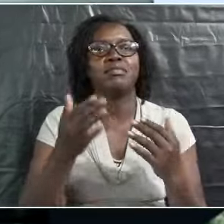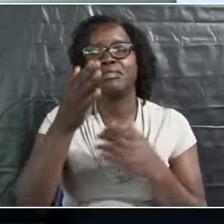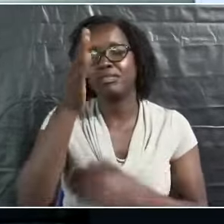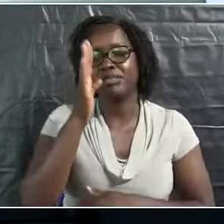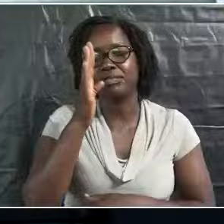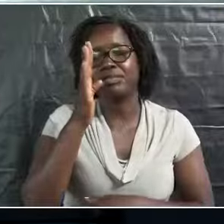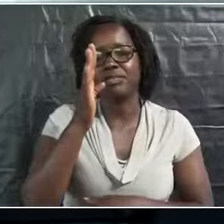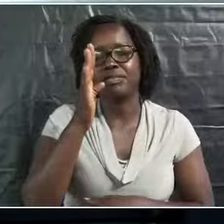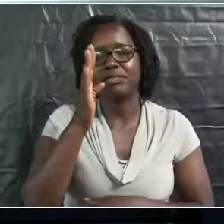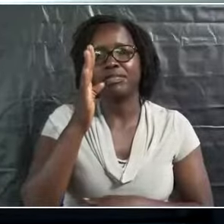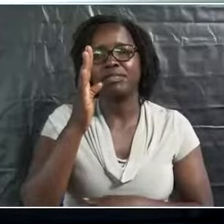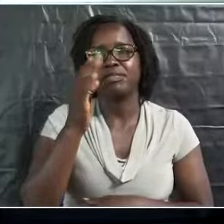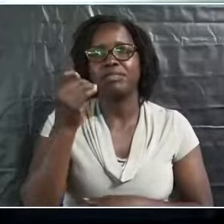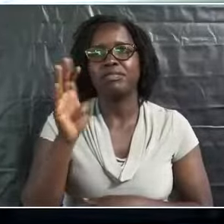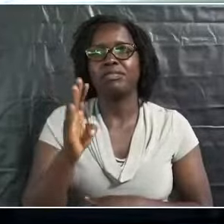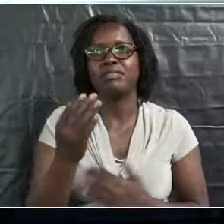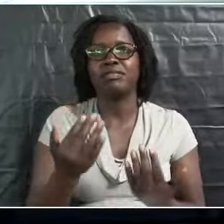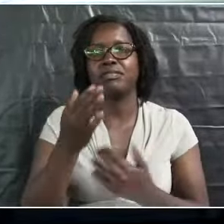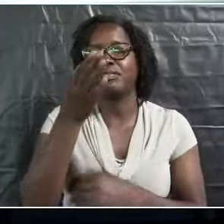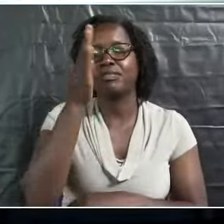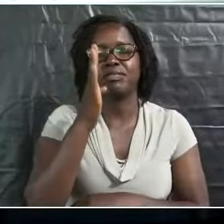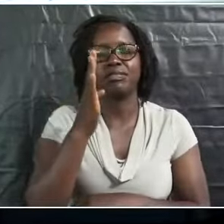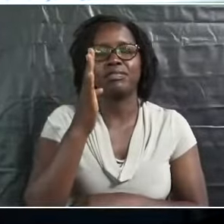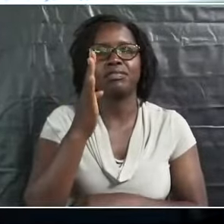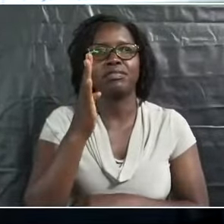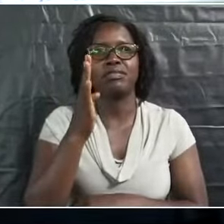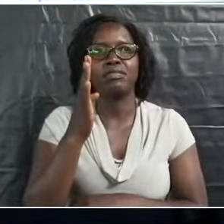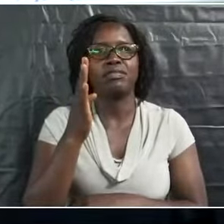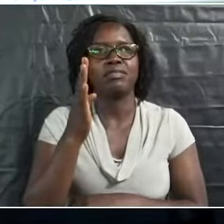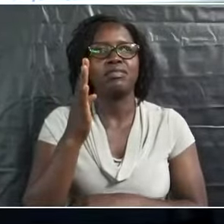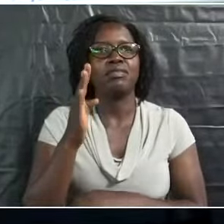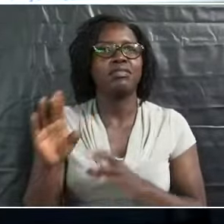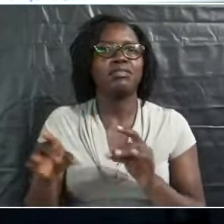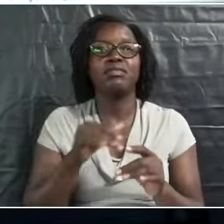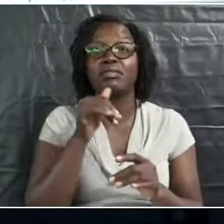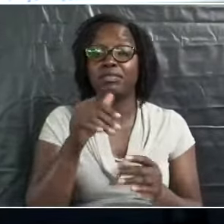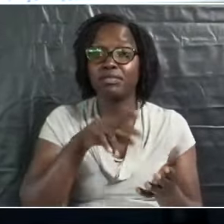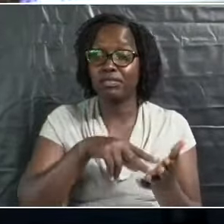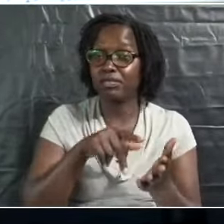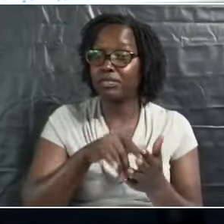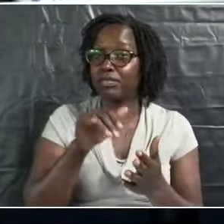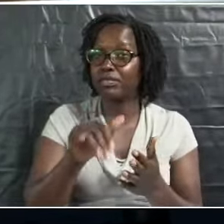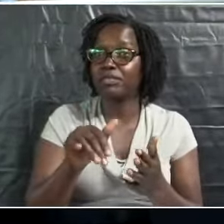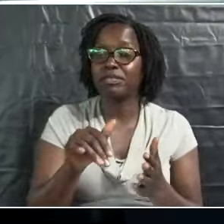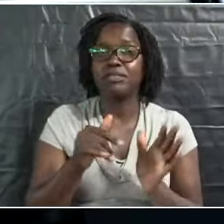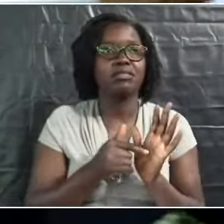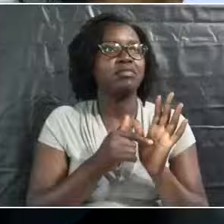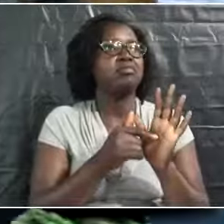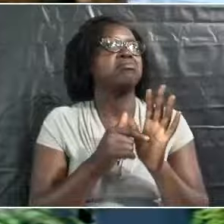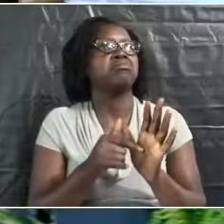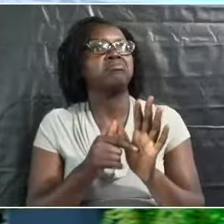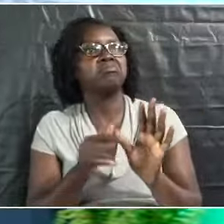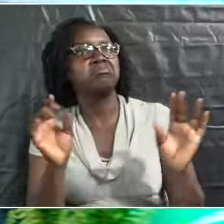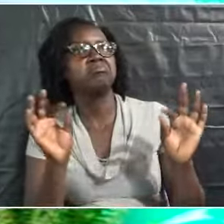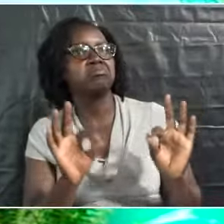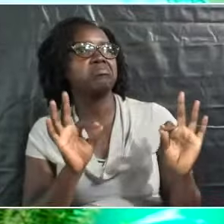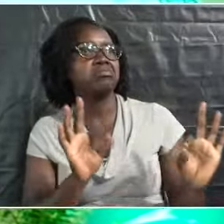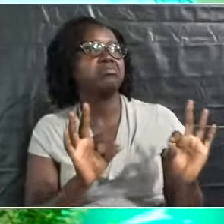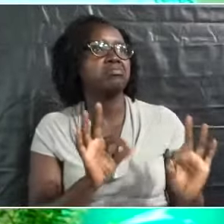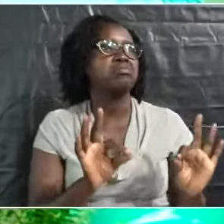God, to be a child of God does not mean you should be showing off. There